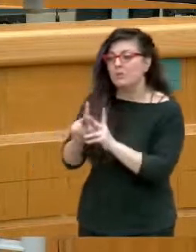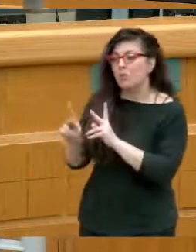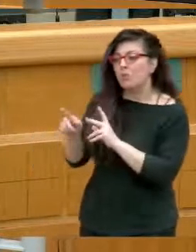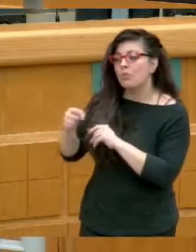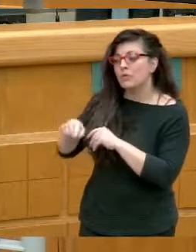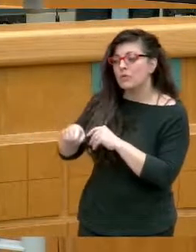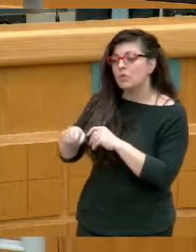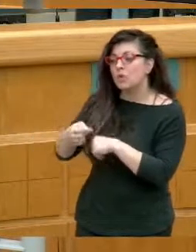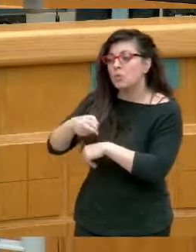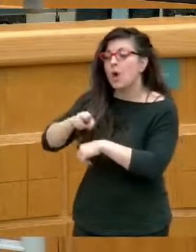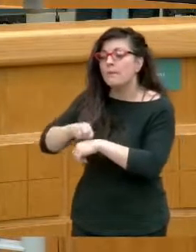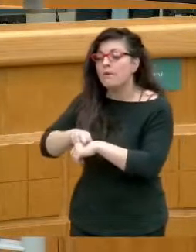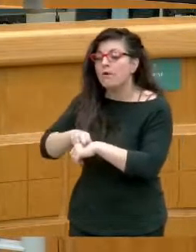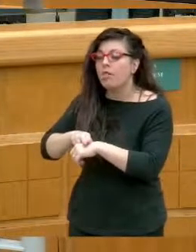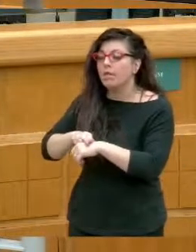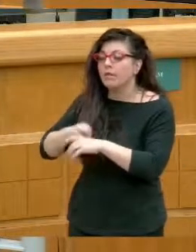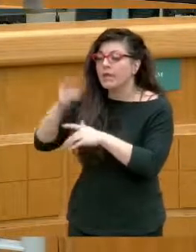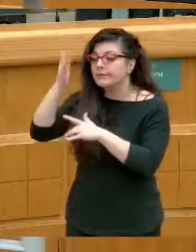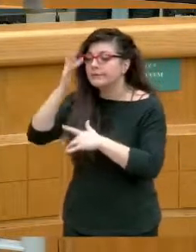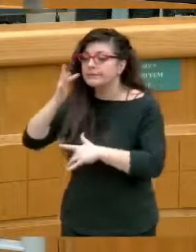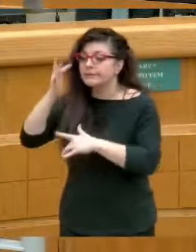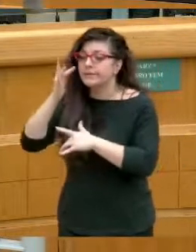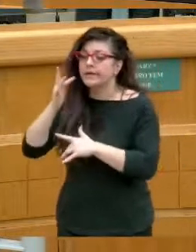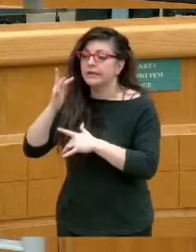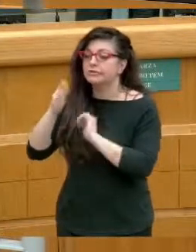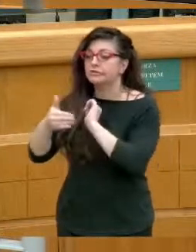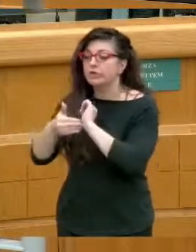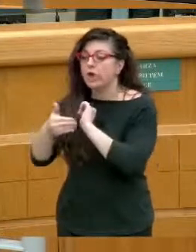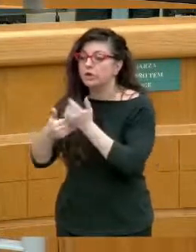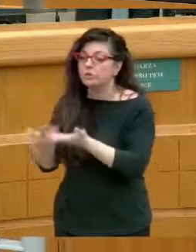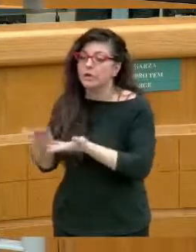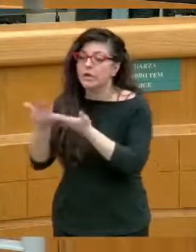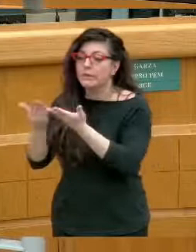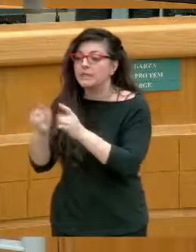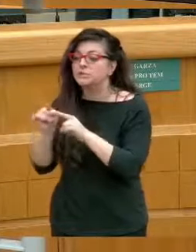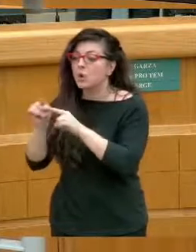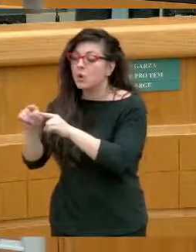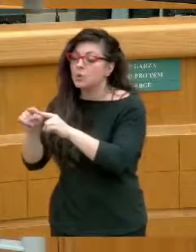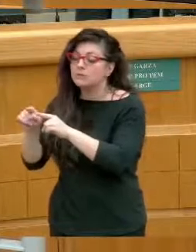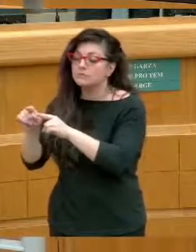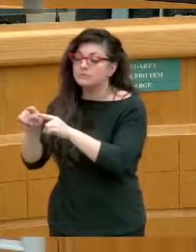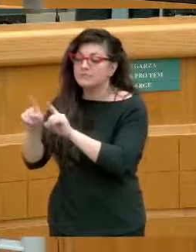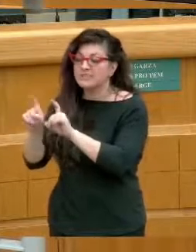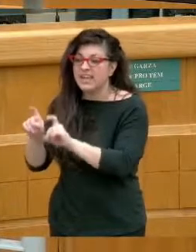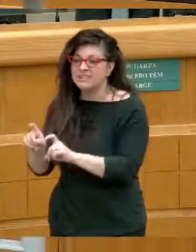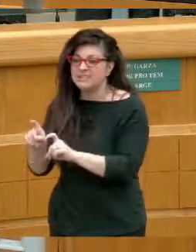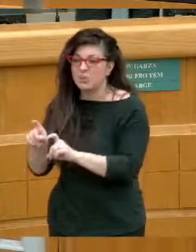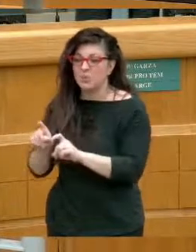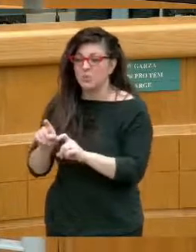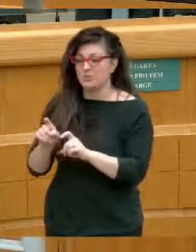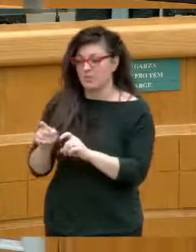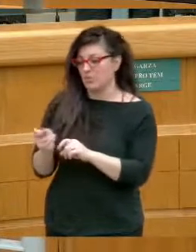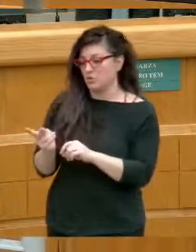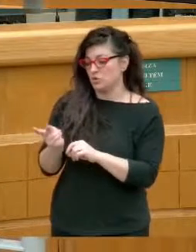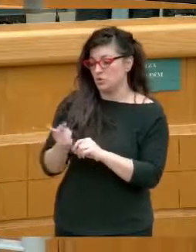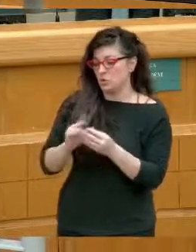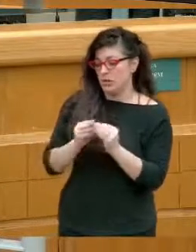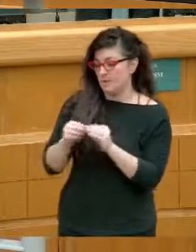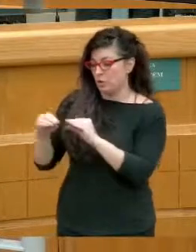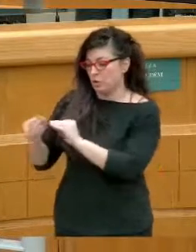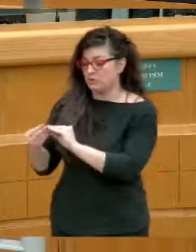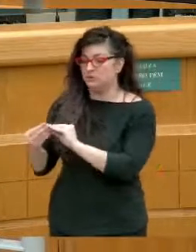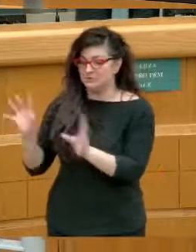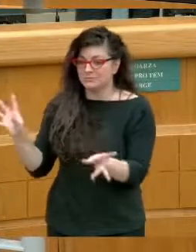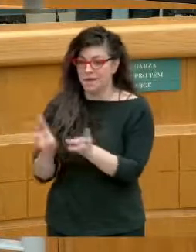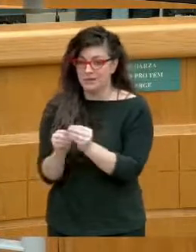normal channels of getting sick, and their doctor recommends that they get tested. And so these two values are added together right now. And it's something